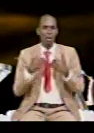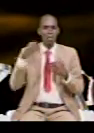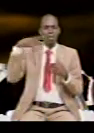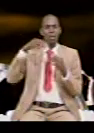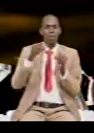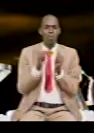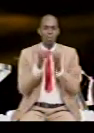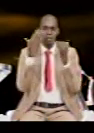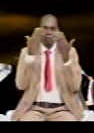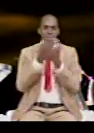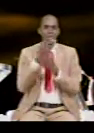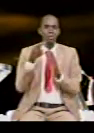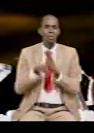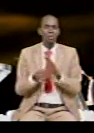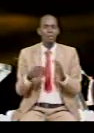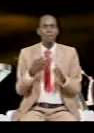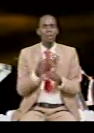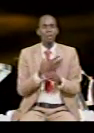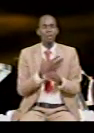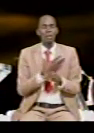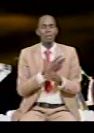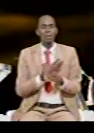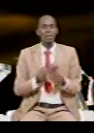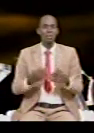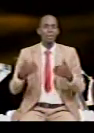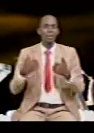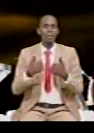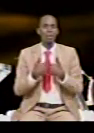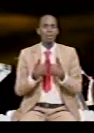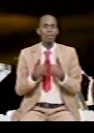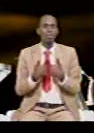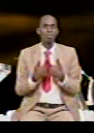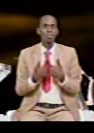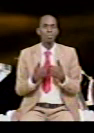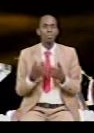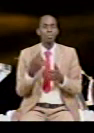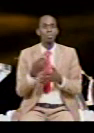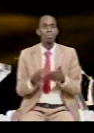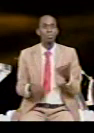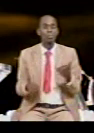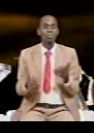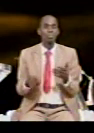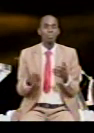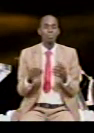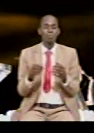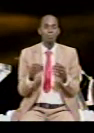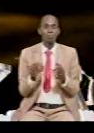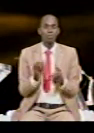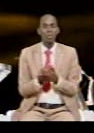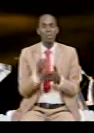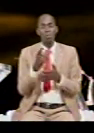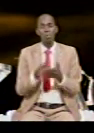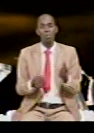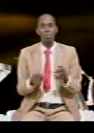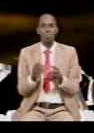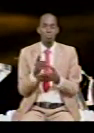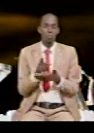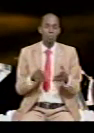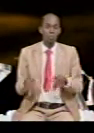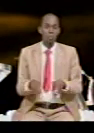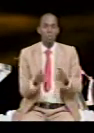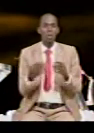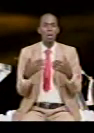concord hath Christ with Belial? Or what part hath he that